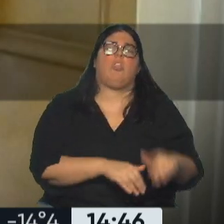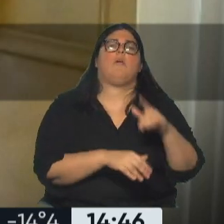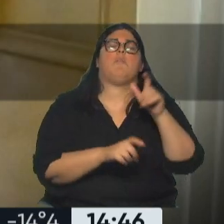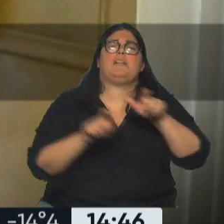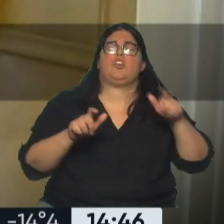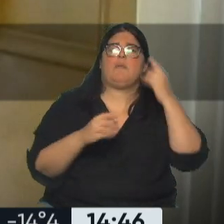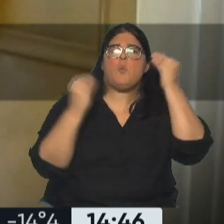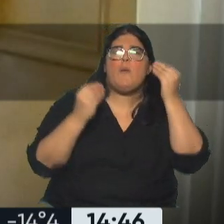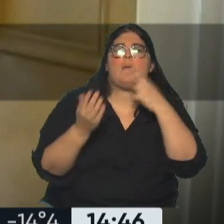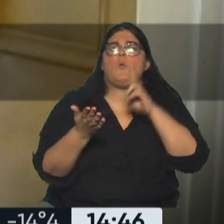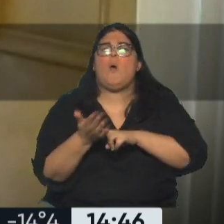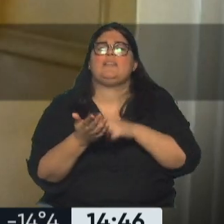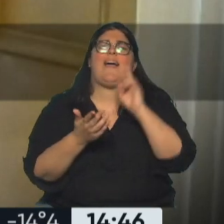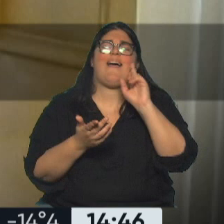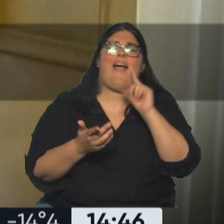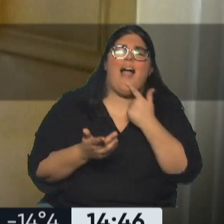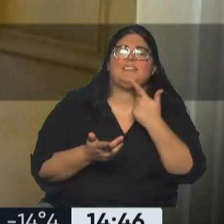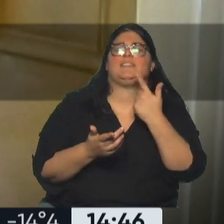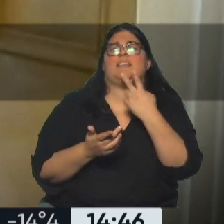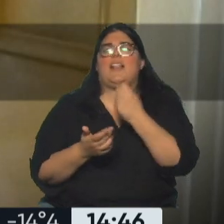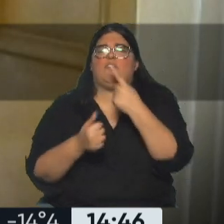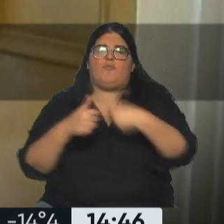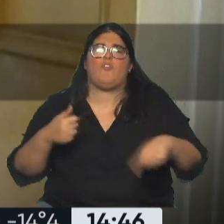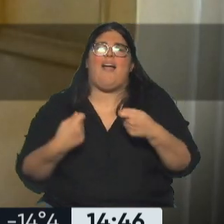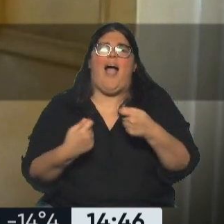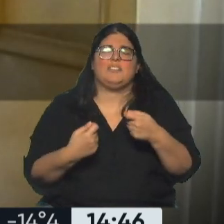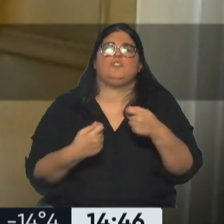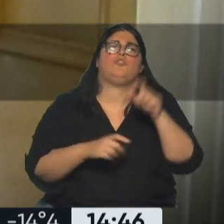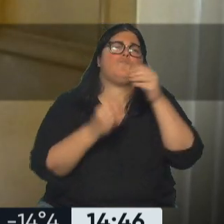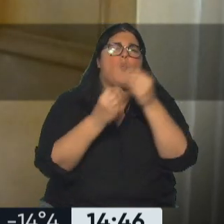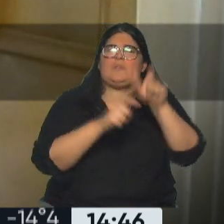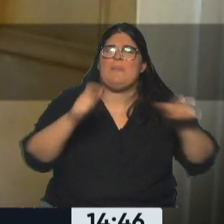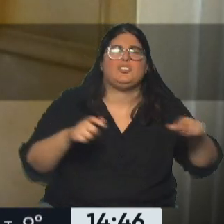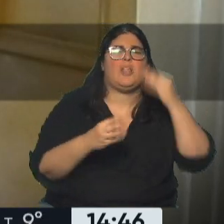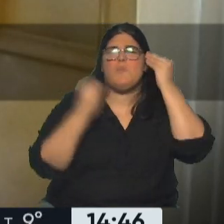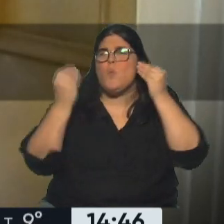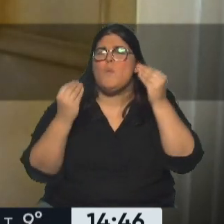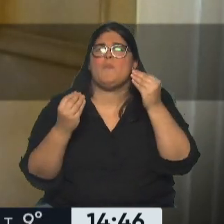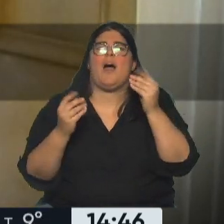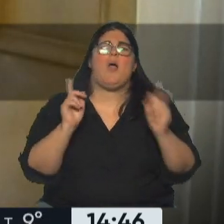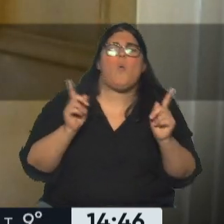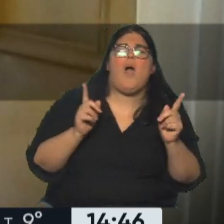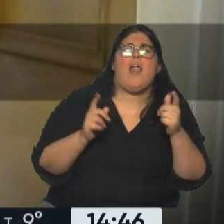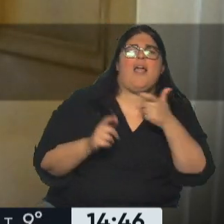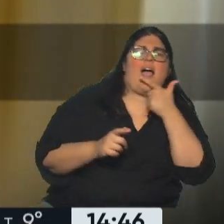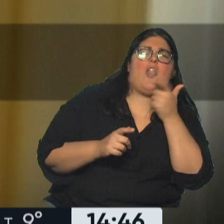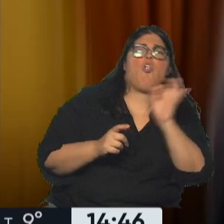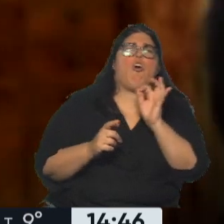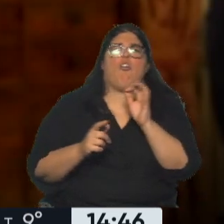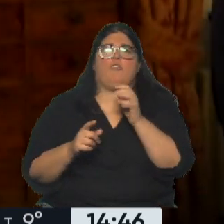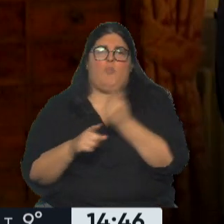bills in particular, but also food bills are a problem for many people. So forcing the choice between heating and eating, some people would